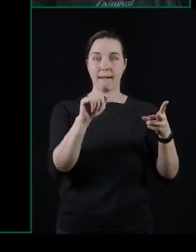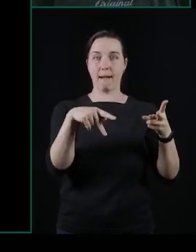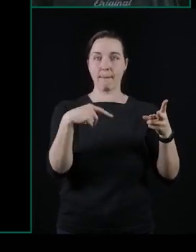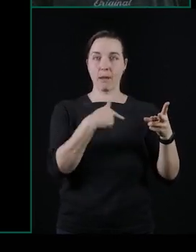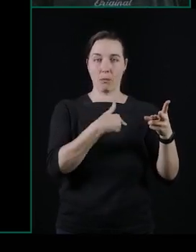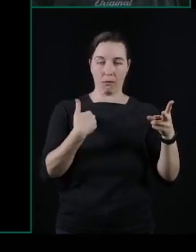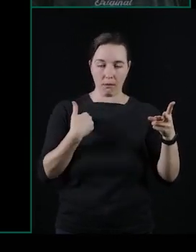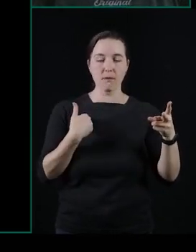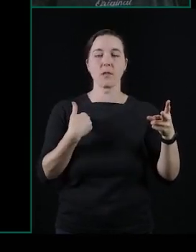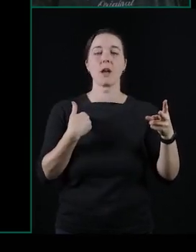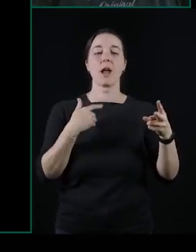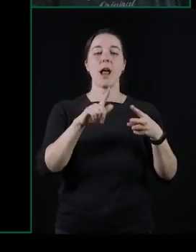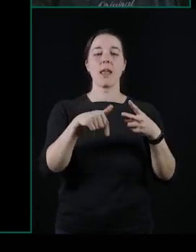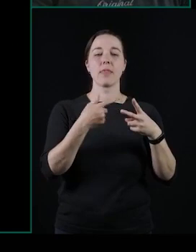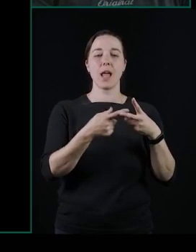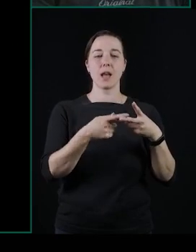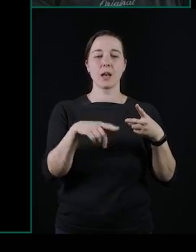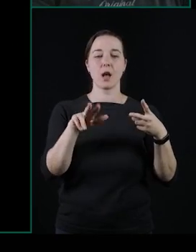do